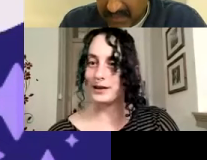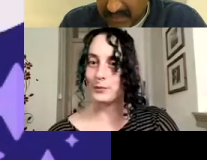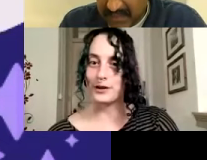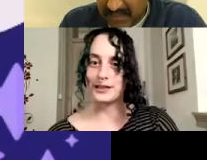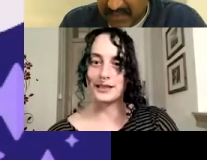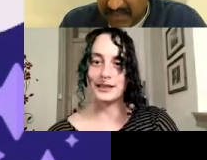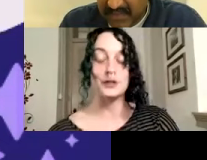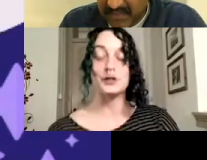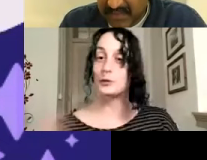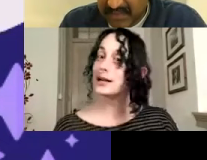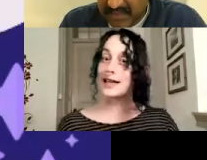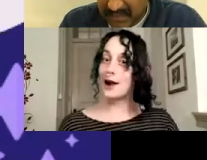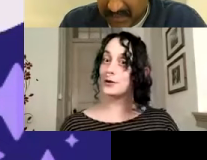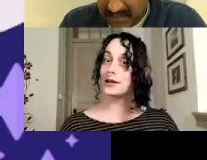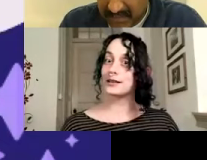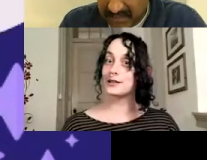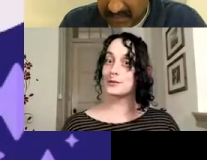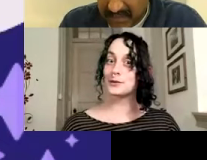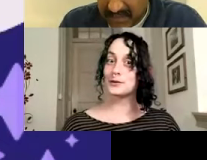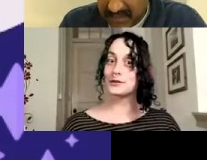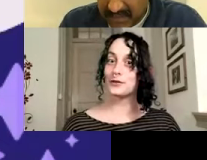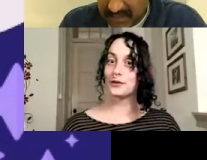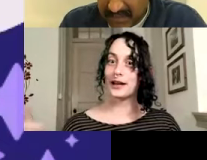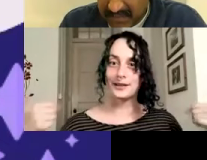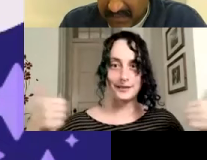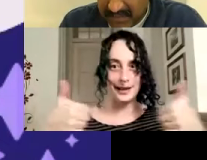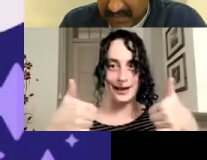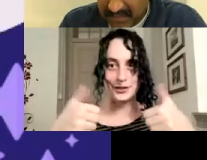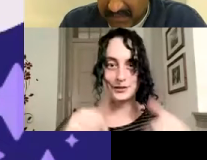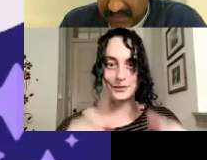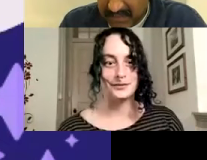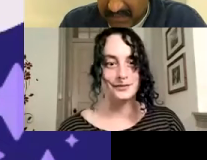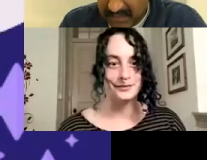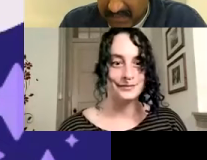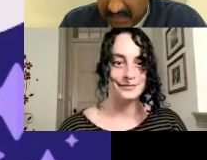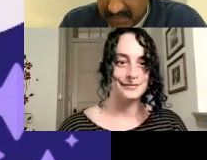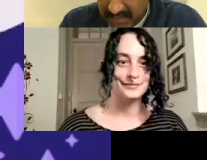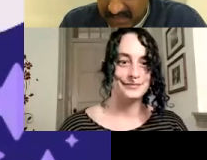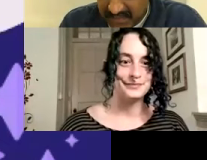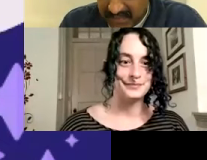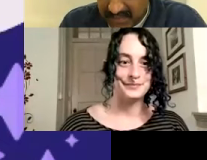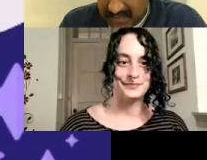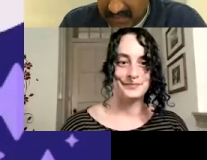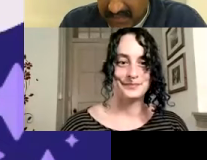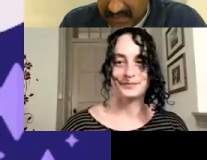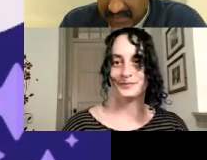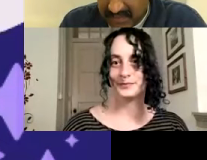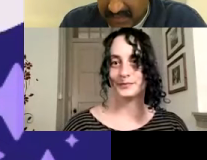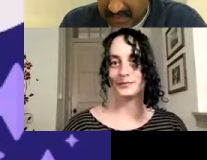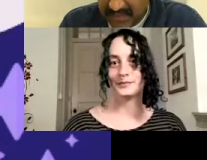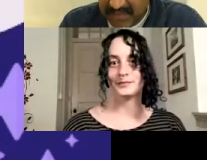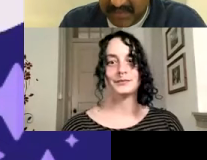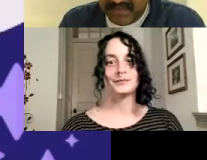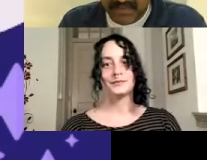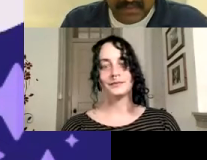you end up wanting to link straight to how you can get these resources for free, I got you. We love resources for free. And if you're not